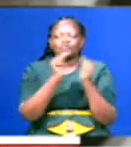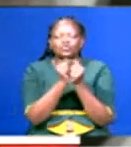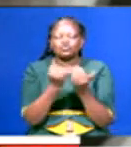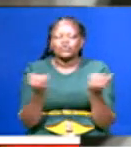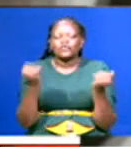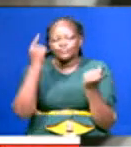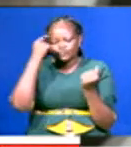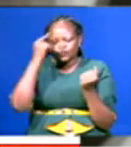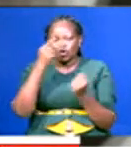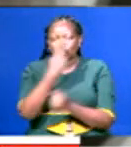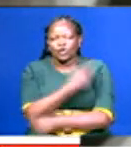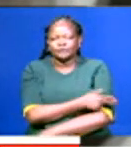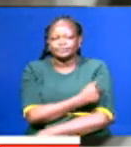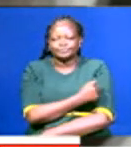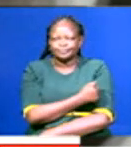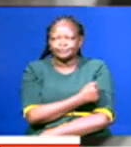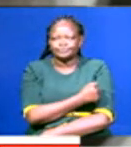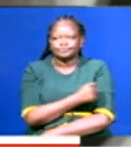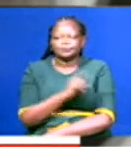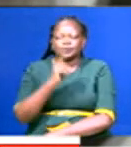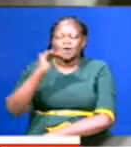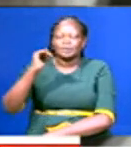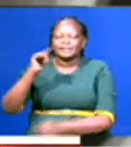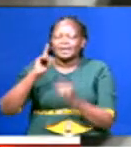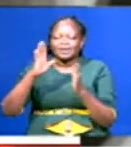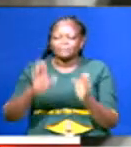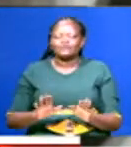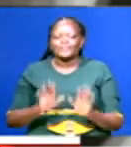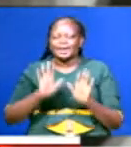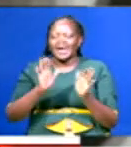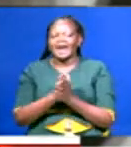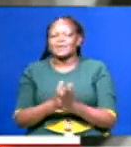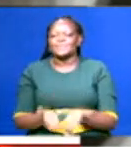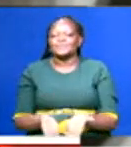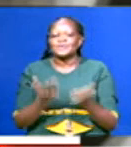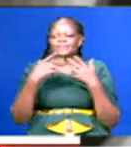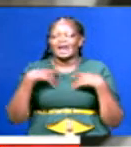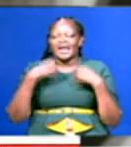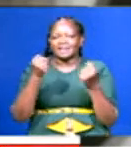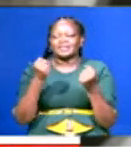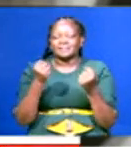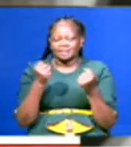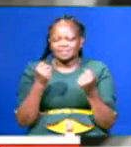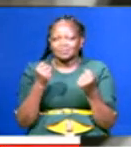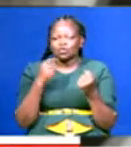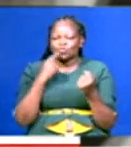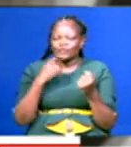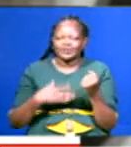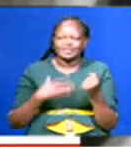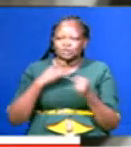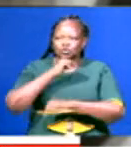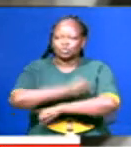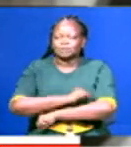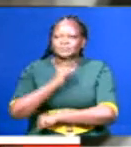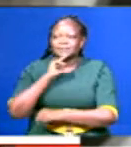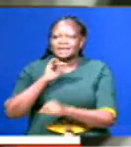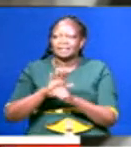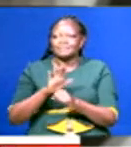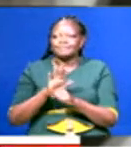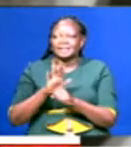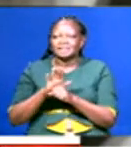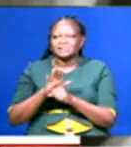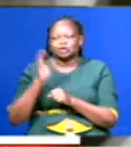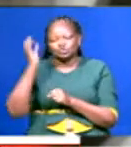checkup. The Nairobi County Director for Preventive and Promotive Health, Carol Ngunu, who visited the school, says majority of students who